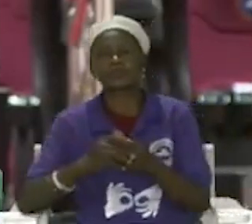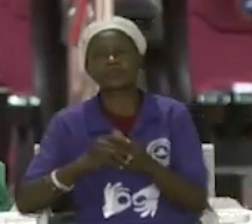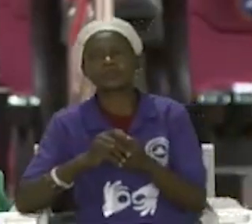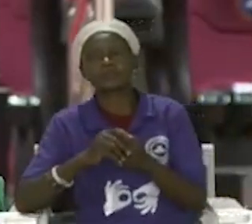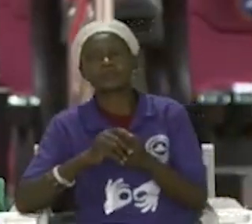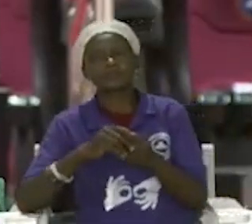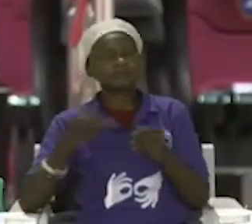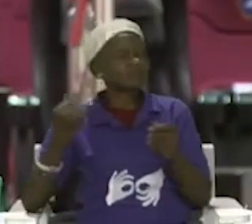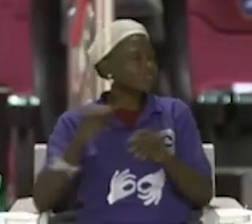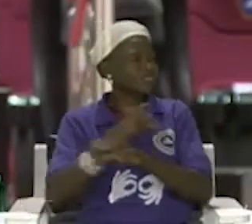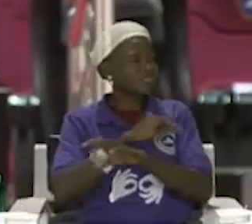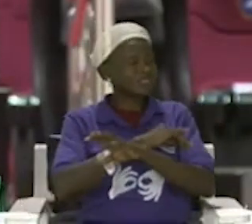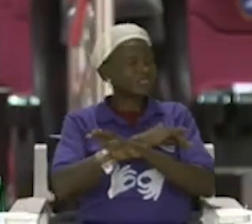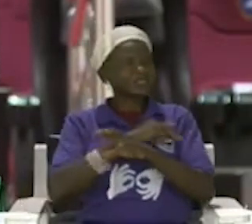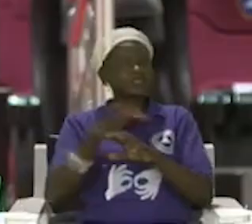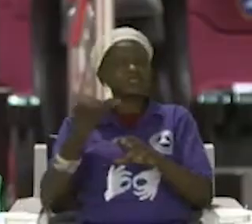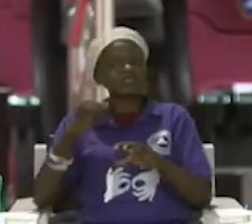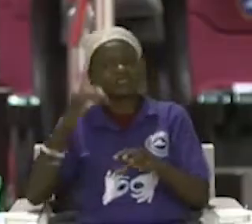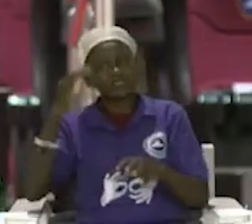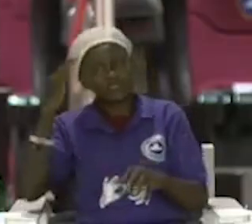they don't owe anybody anything.